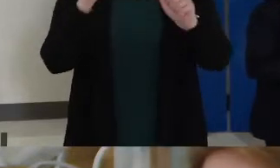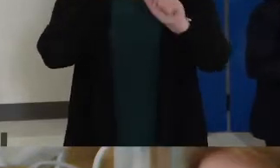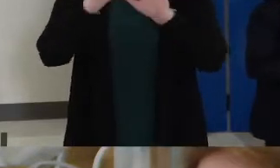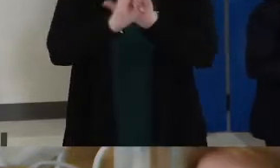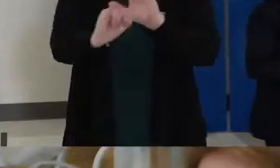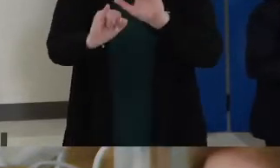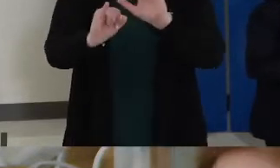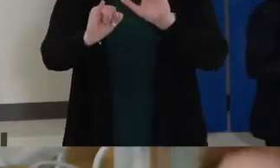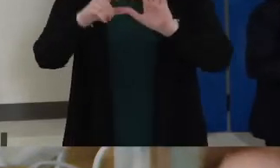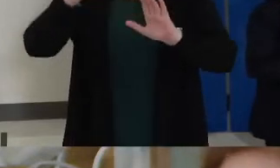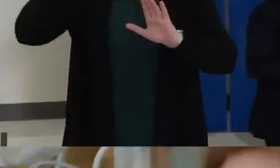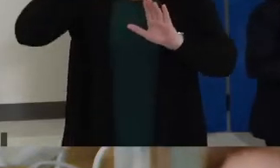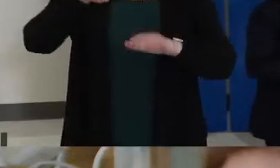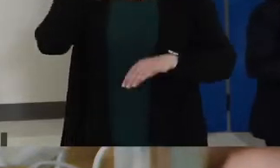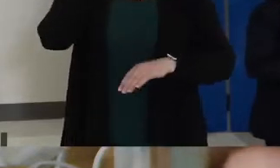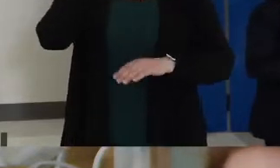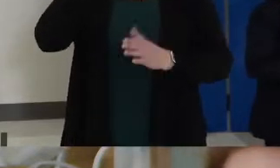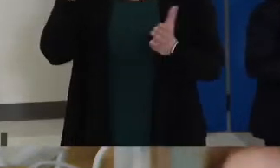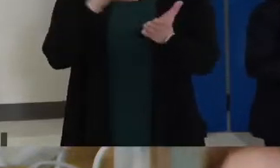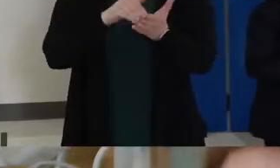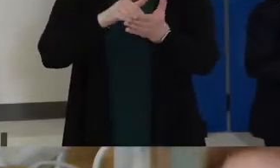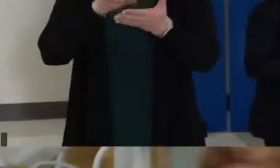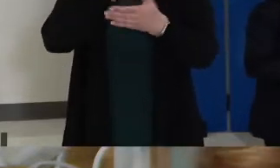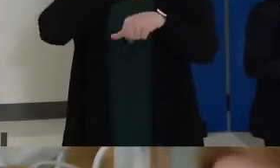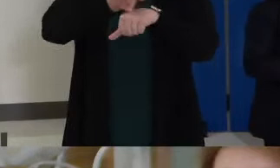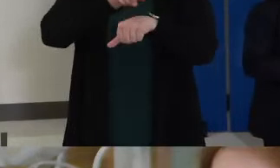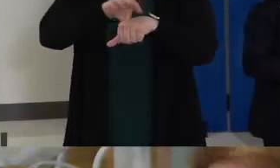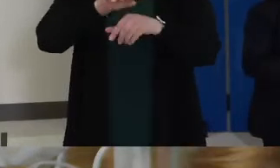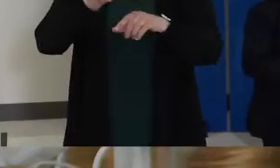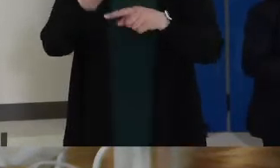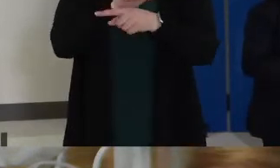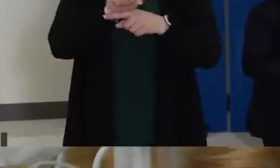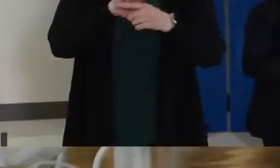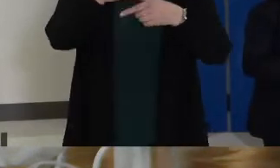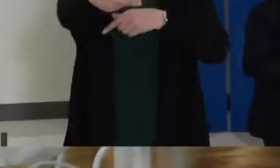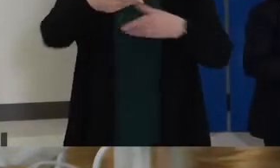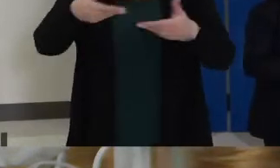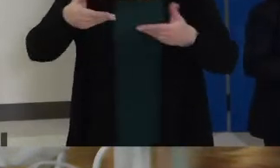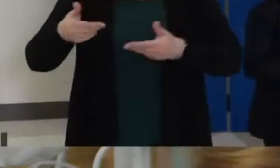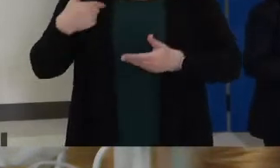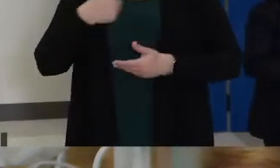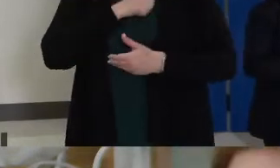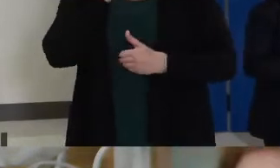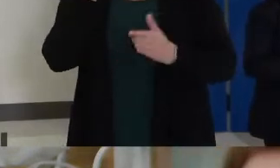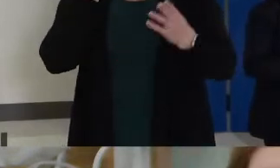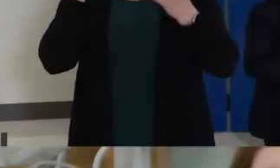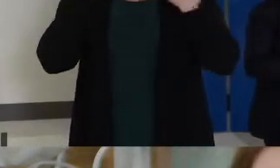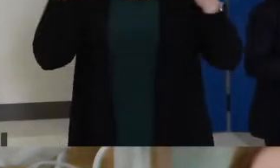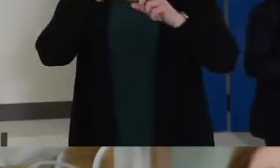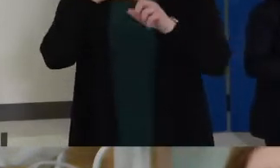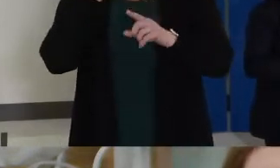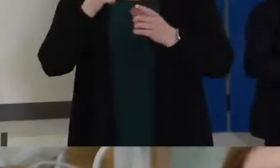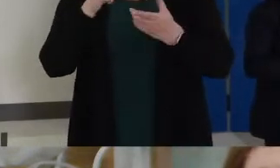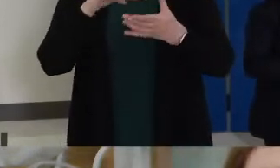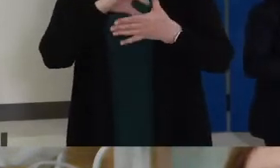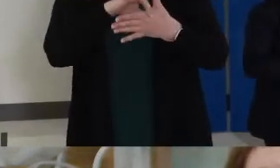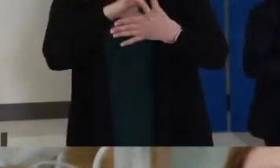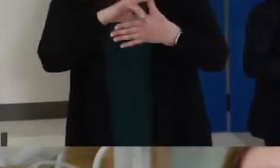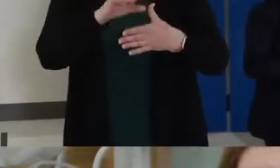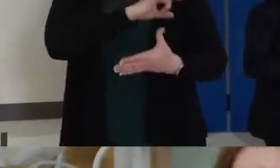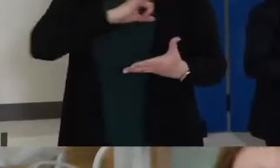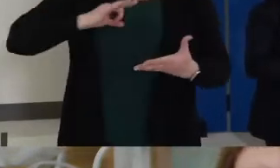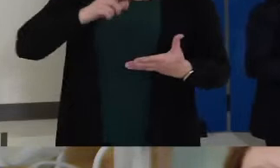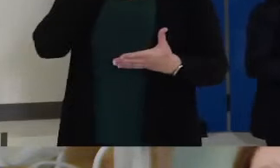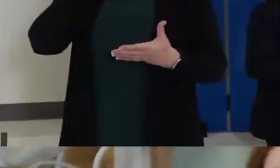needs, get 44,000 counselors trained and hired. None of us naive about the workforce components as it relates to these